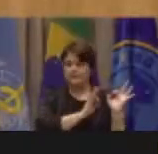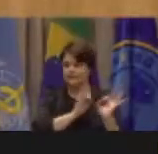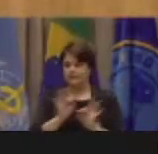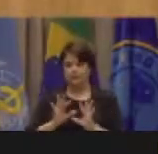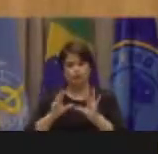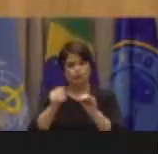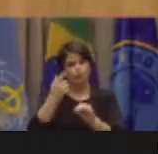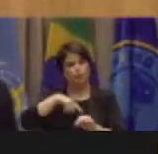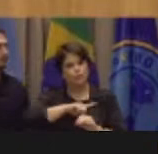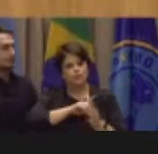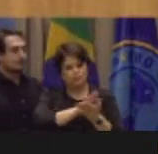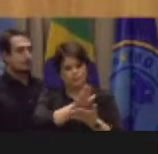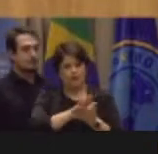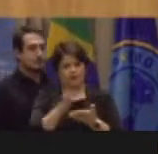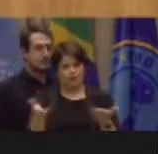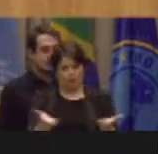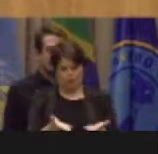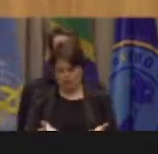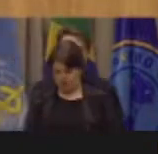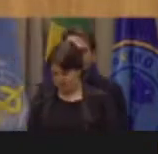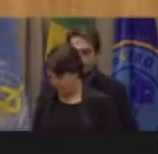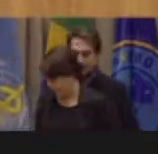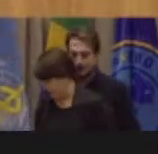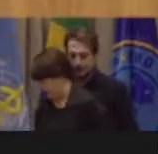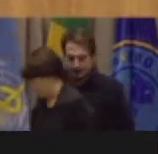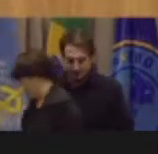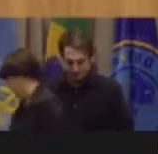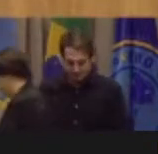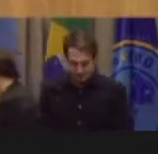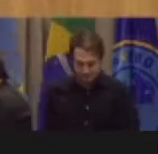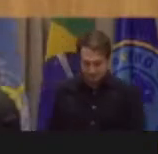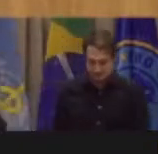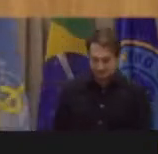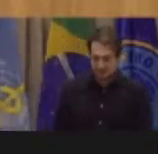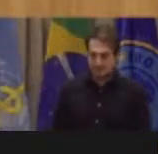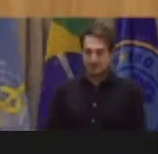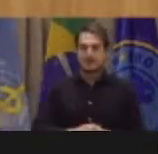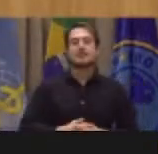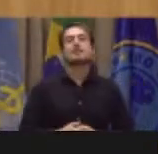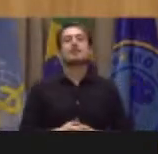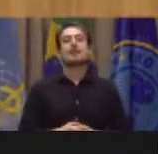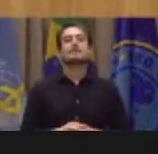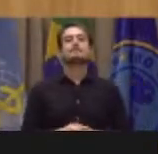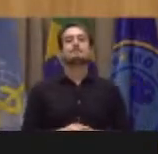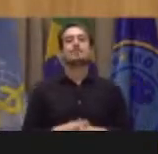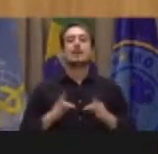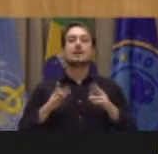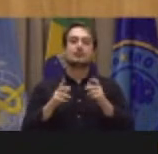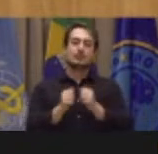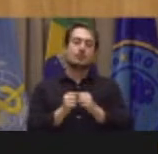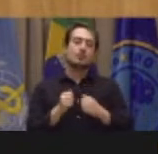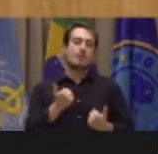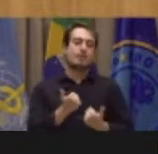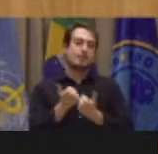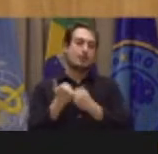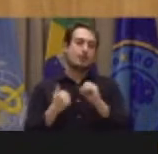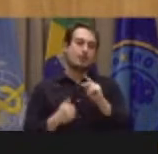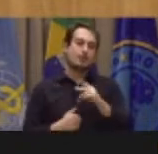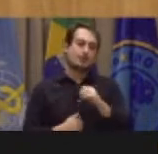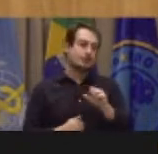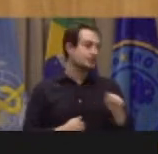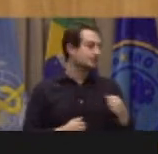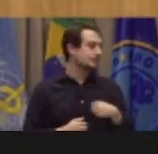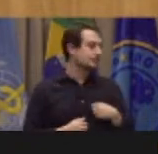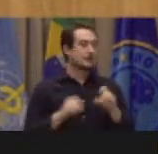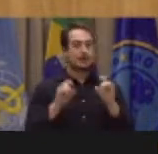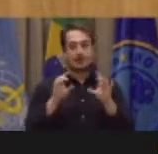in record time. It was very important. Analisa from